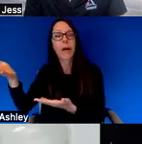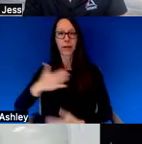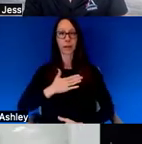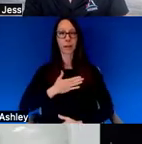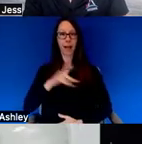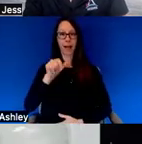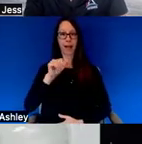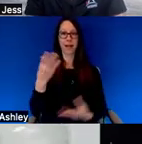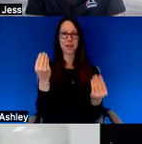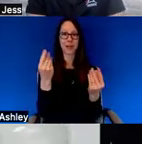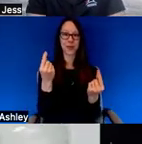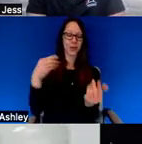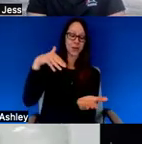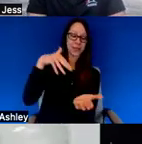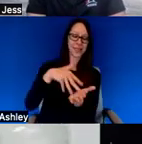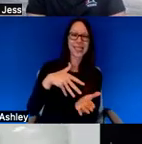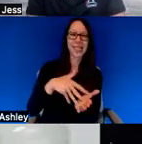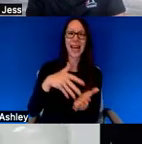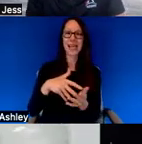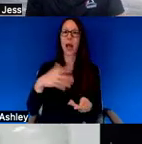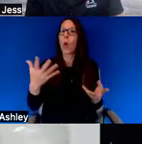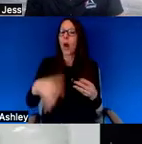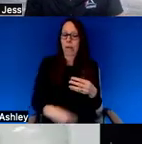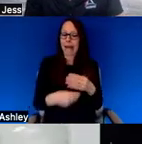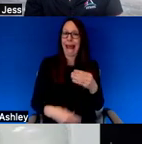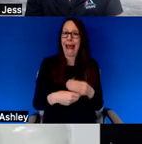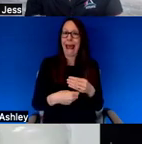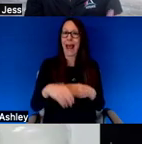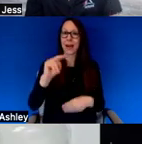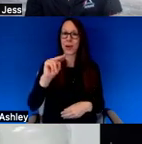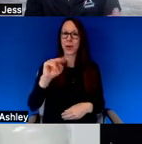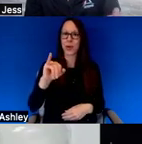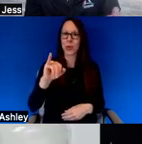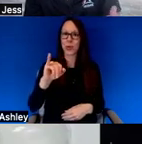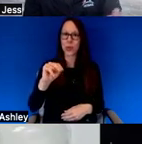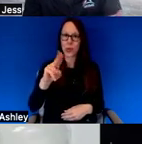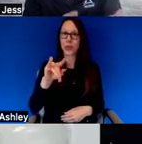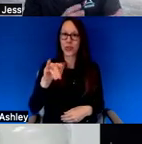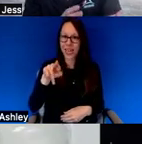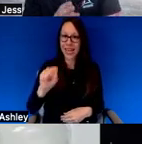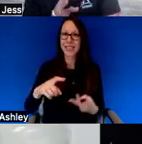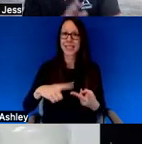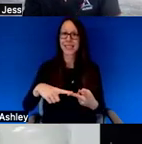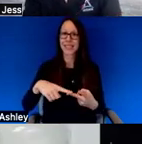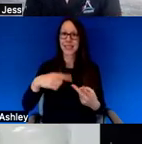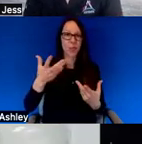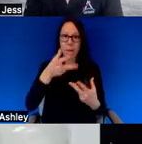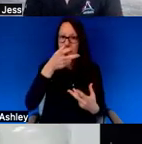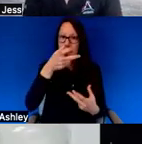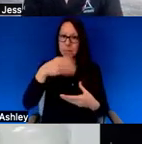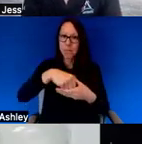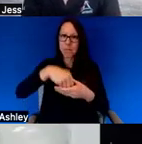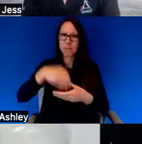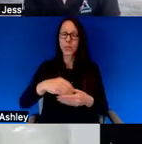and what nutrients can we put in this moon dust to make it healthy and constantly evolving, to make sure that it's no longer